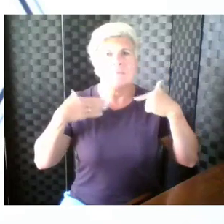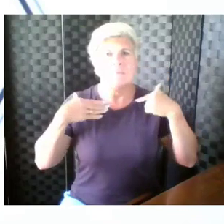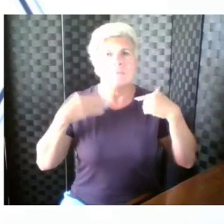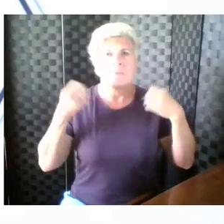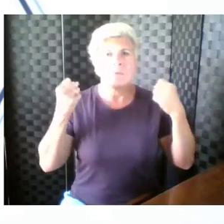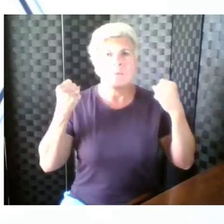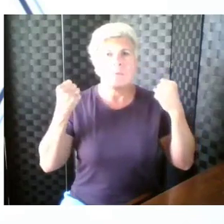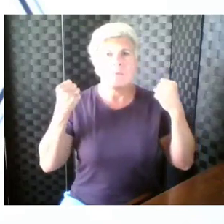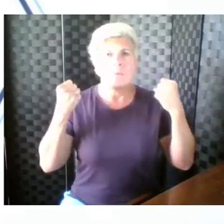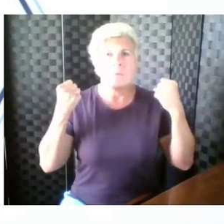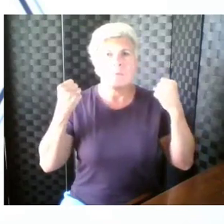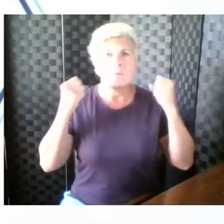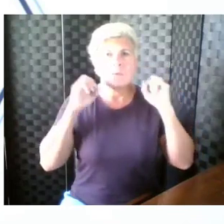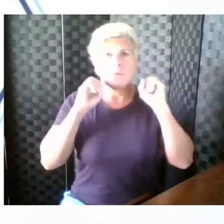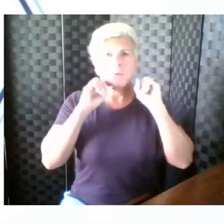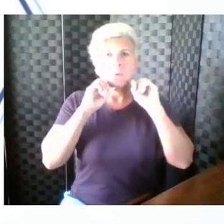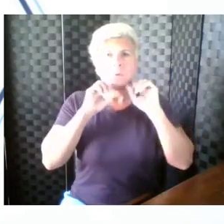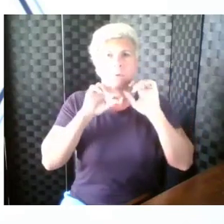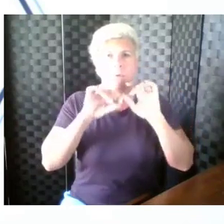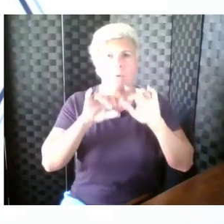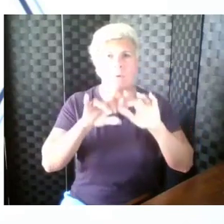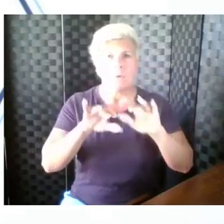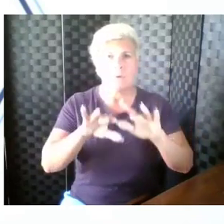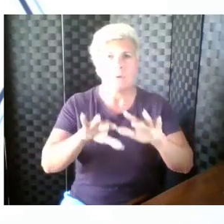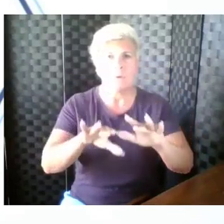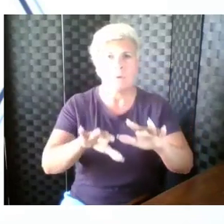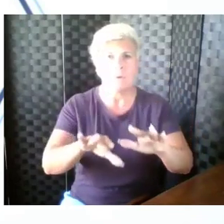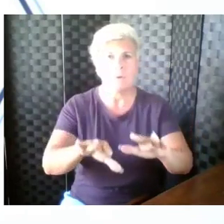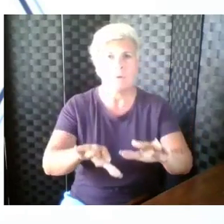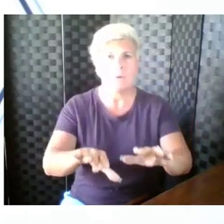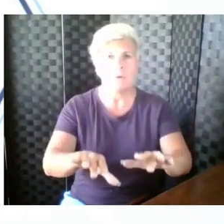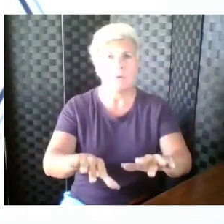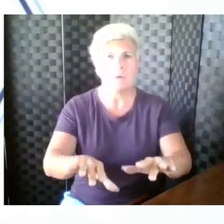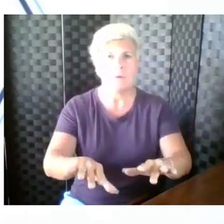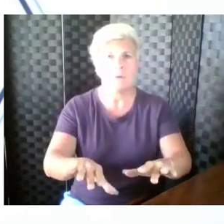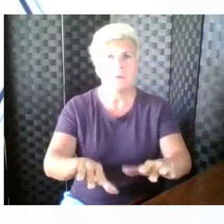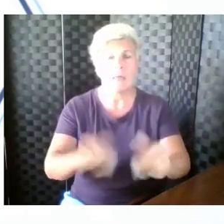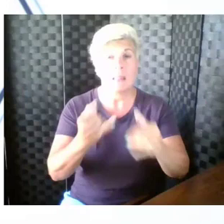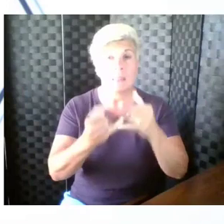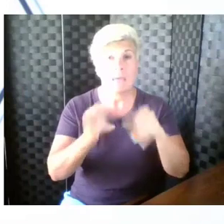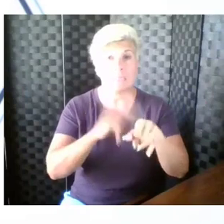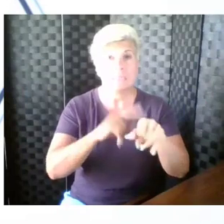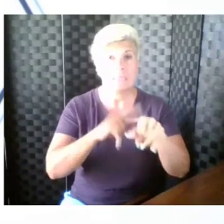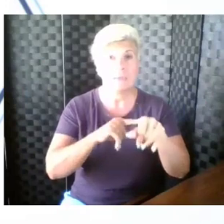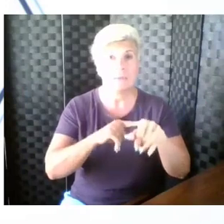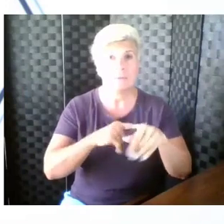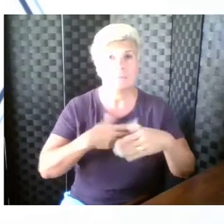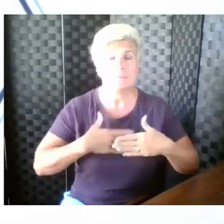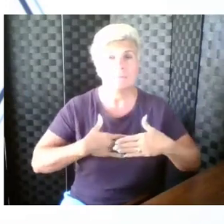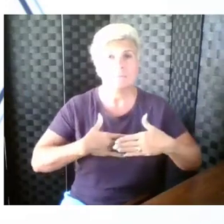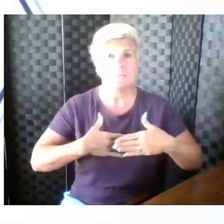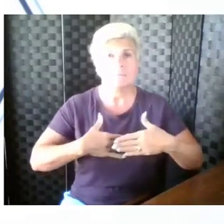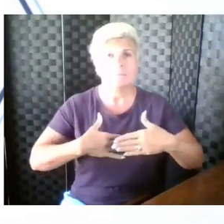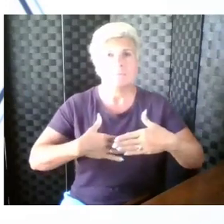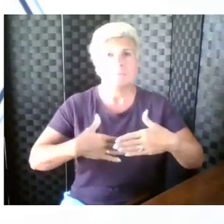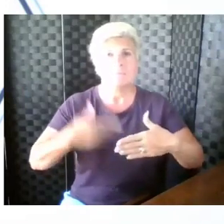We're going to hold and let it out. Last time around. Great job. Here we go. Big deep breath